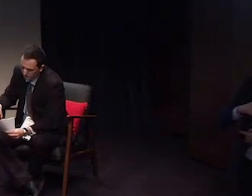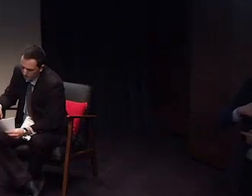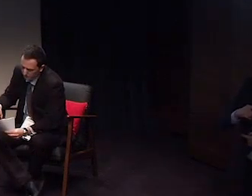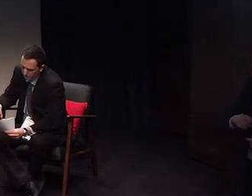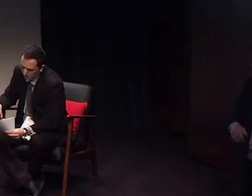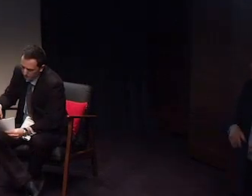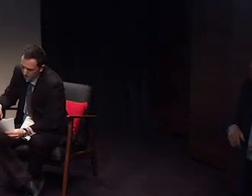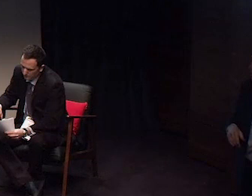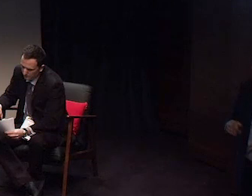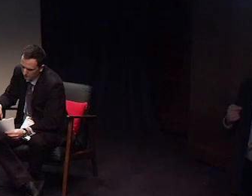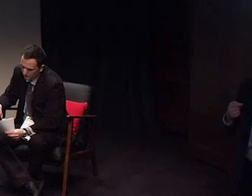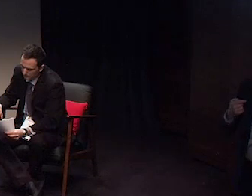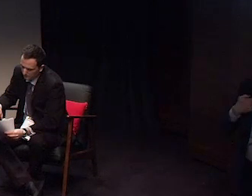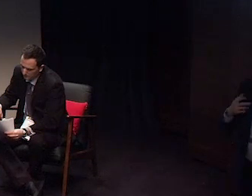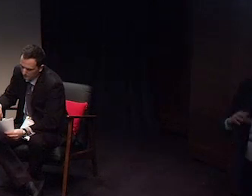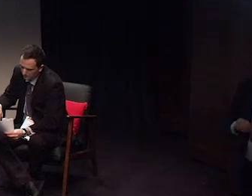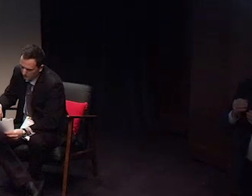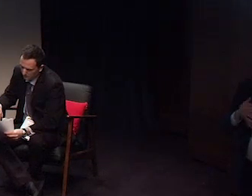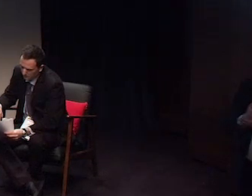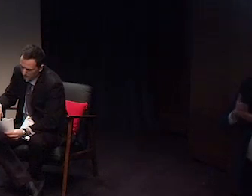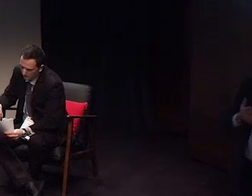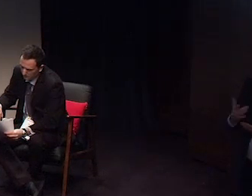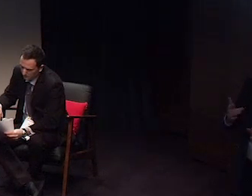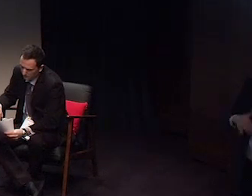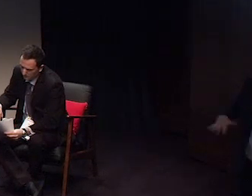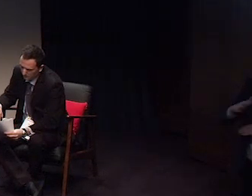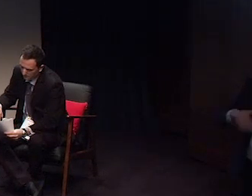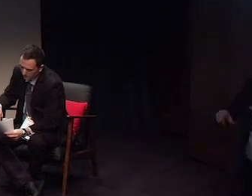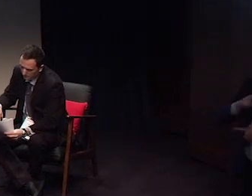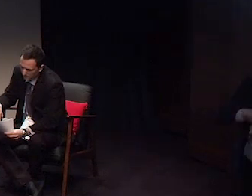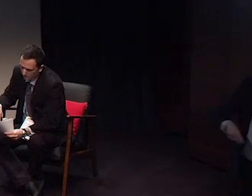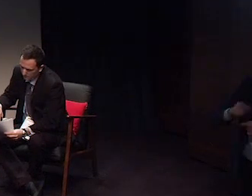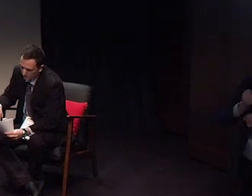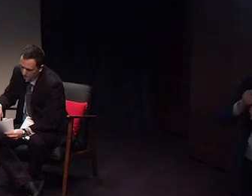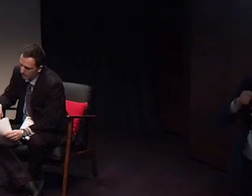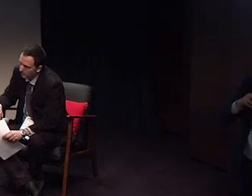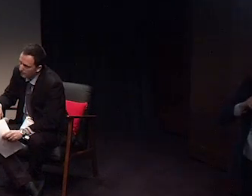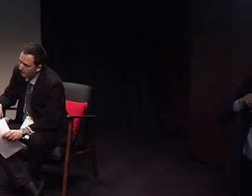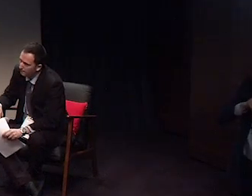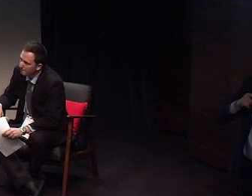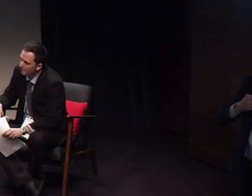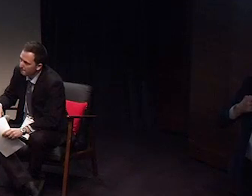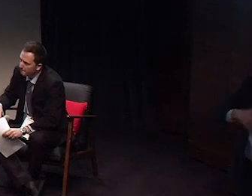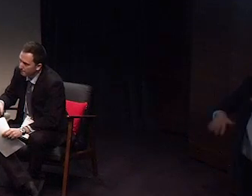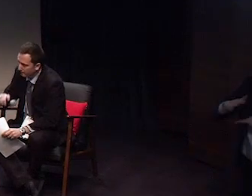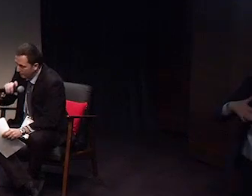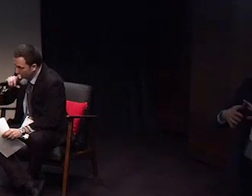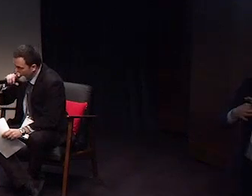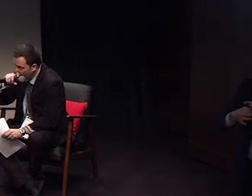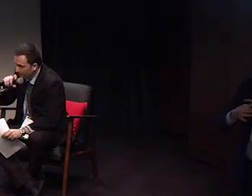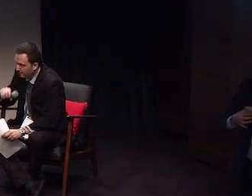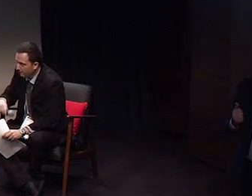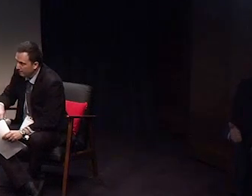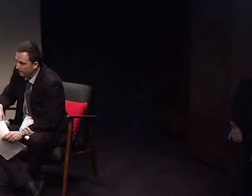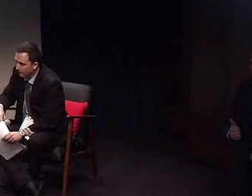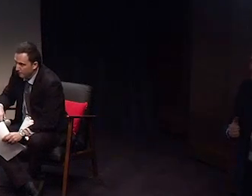were able to create a shared sense of a community in Geneva, which is quite good. And in a